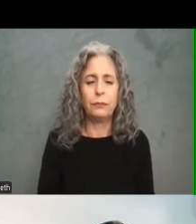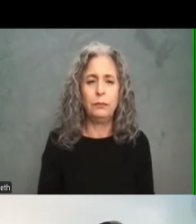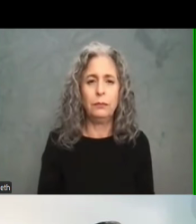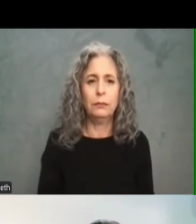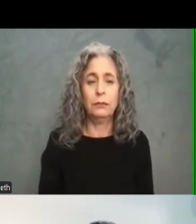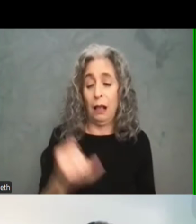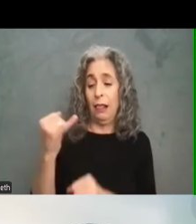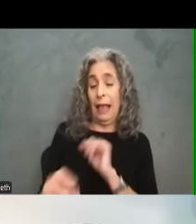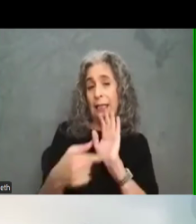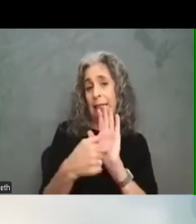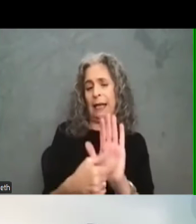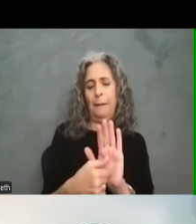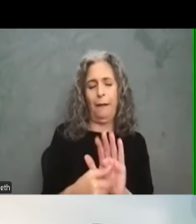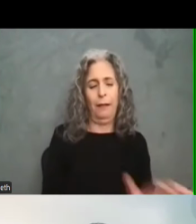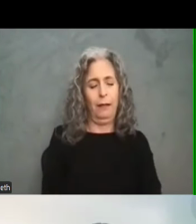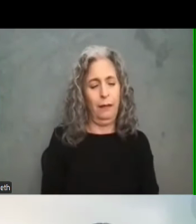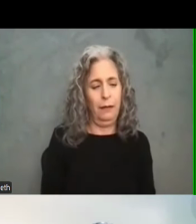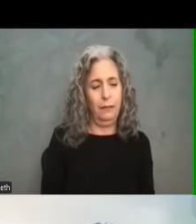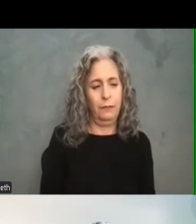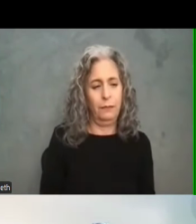Last example.